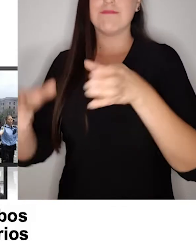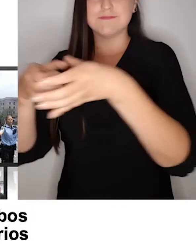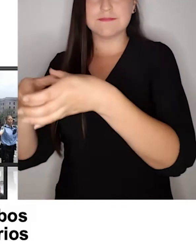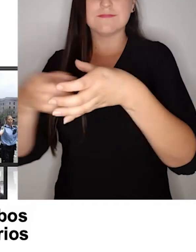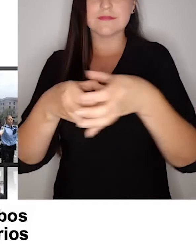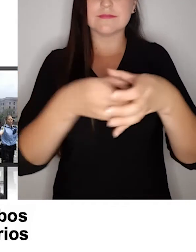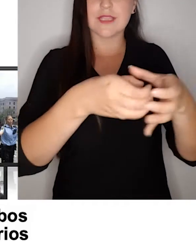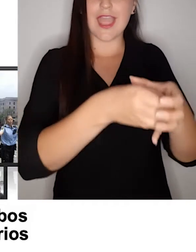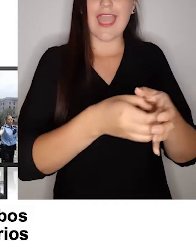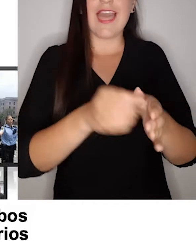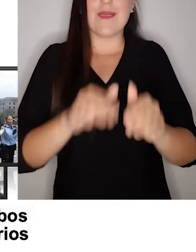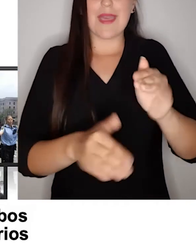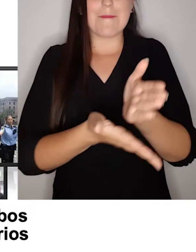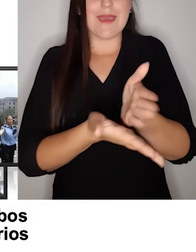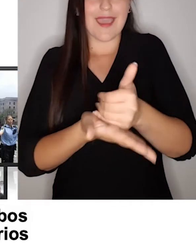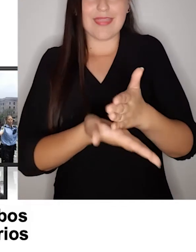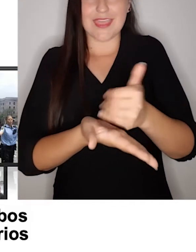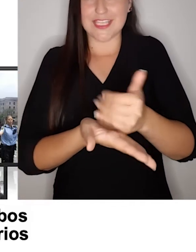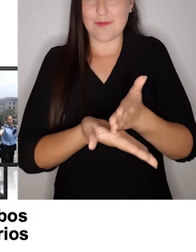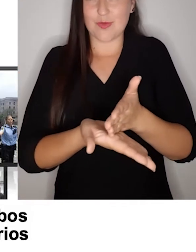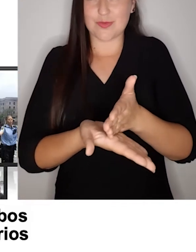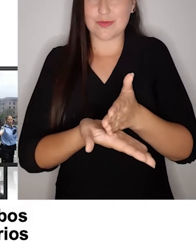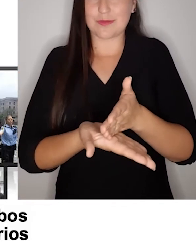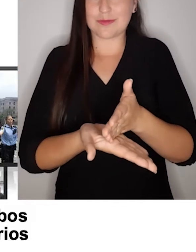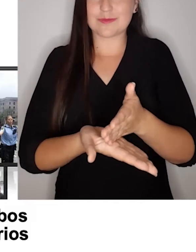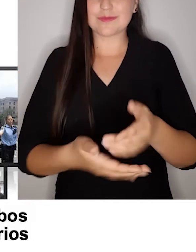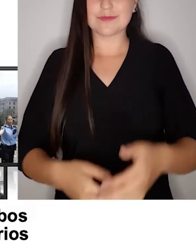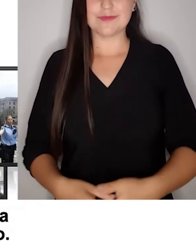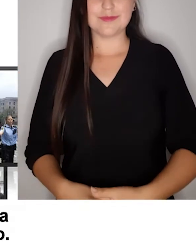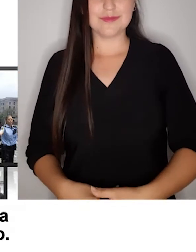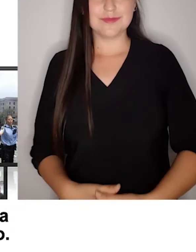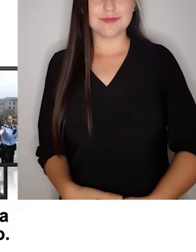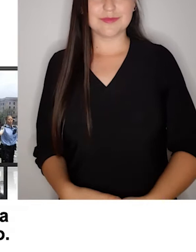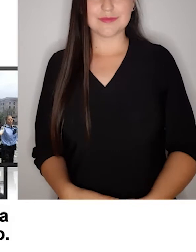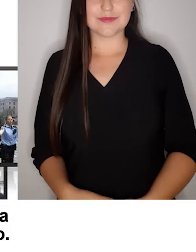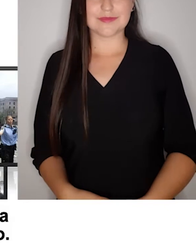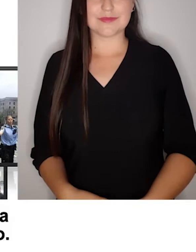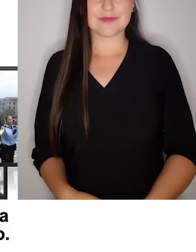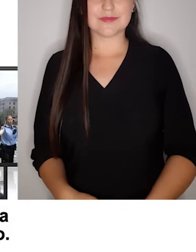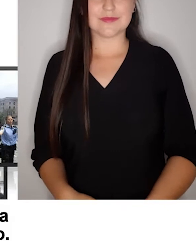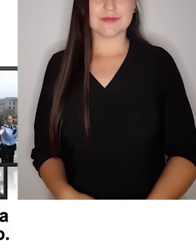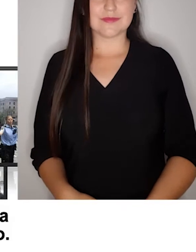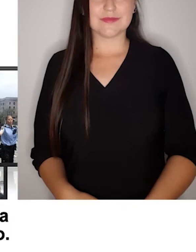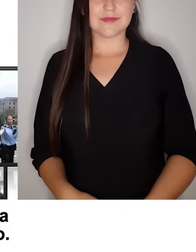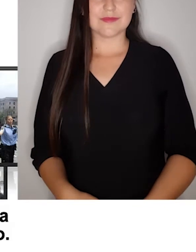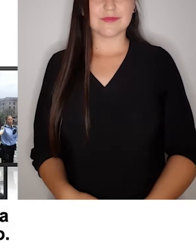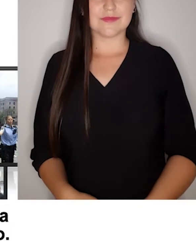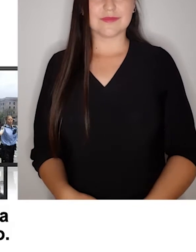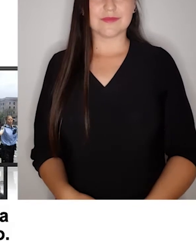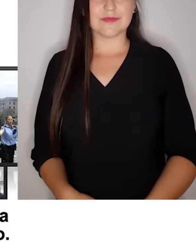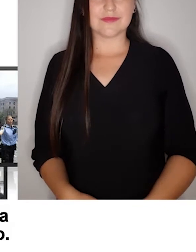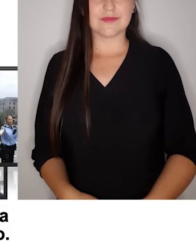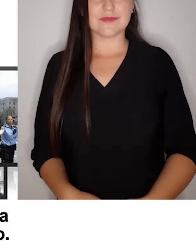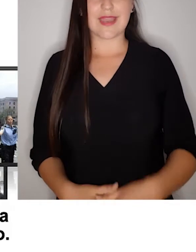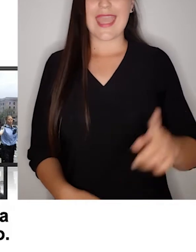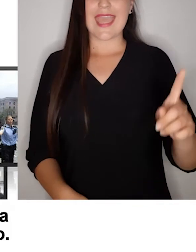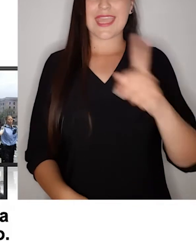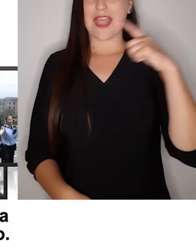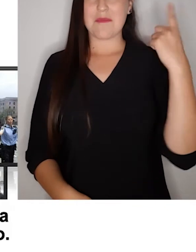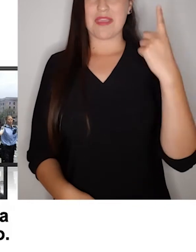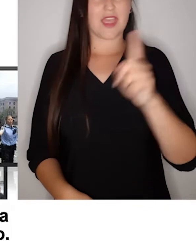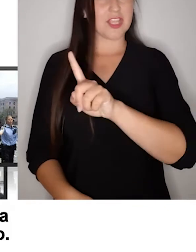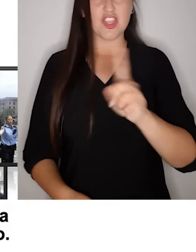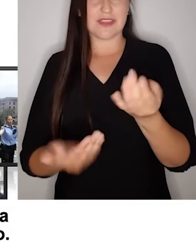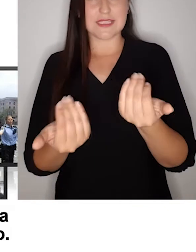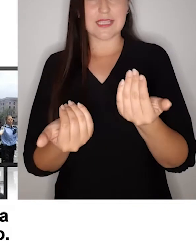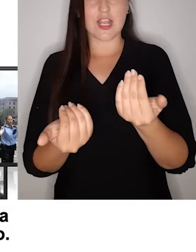these are both general and necessary mechanisms that humans need in order to orient ourselves in